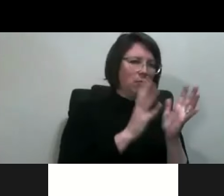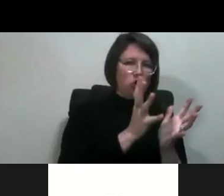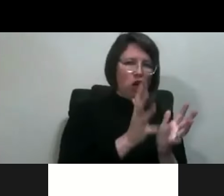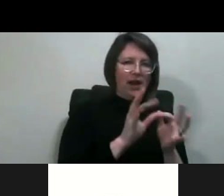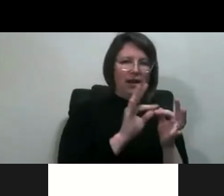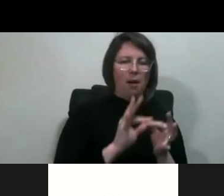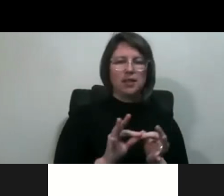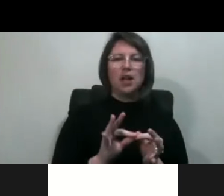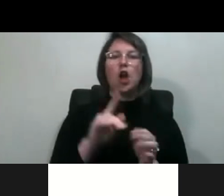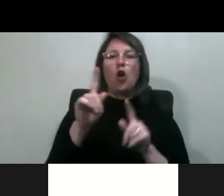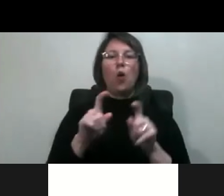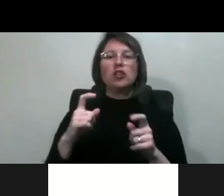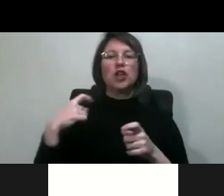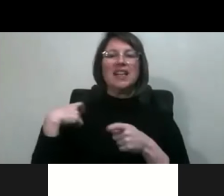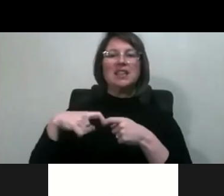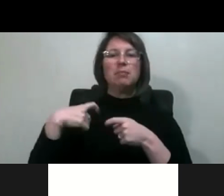There is a question in Spanish